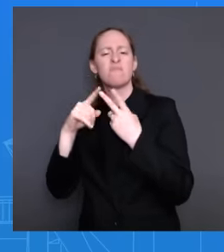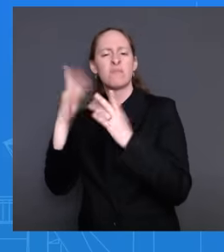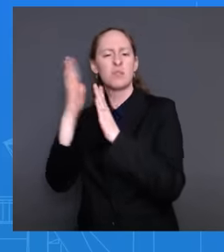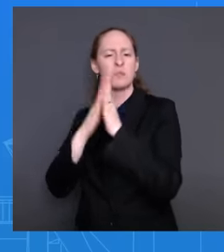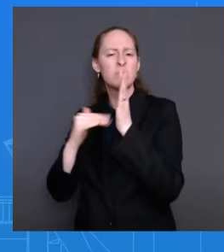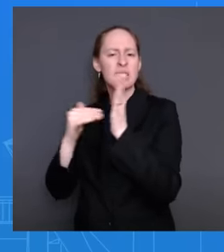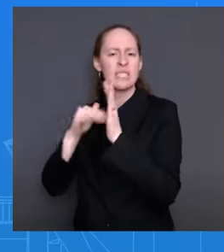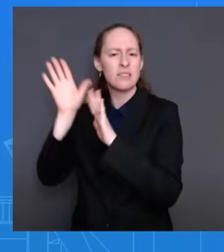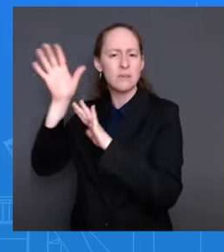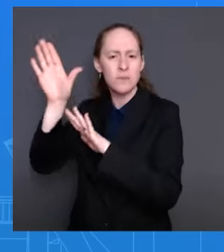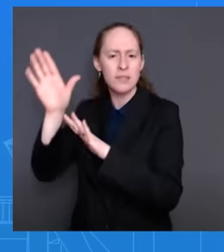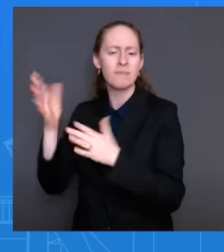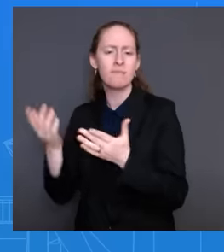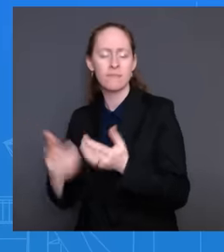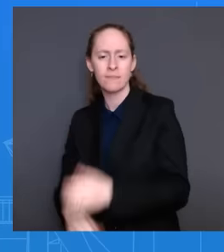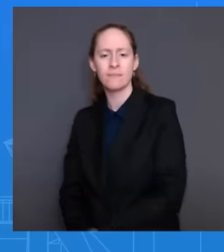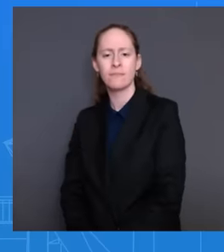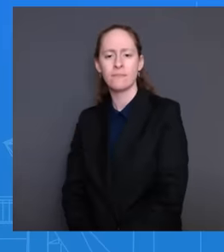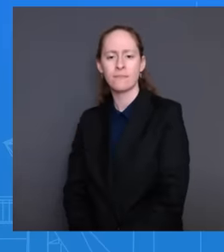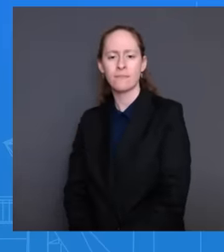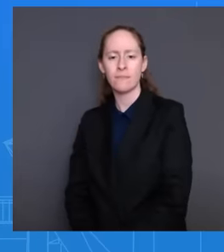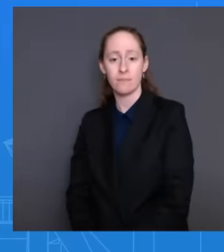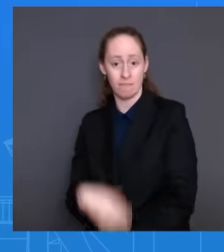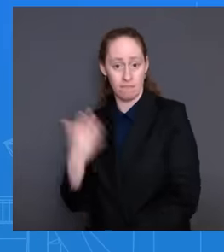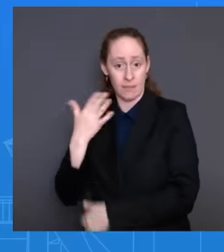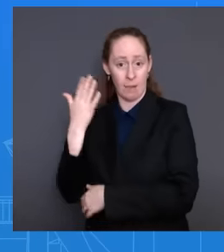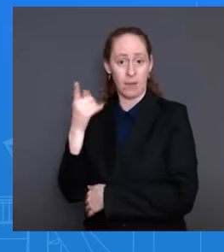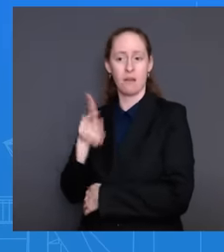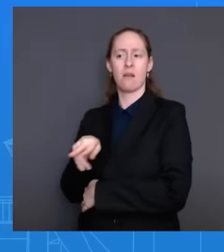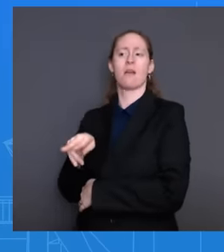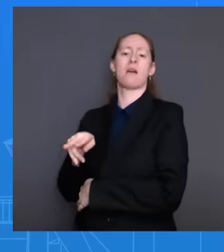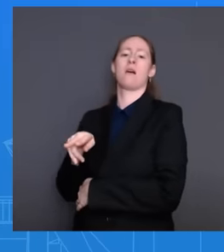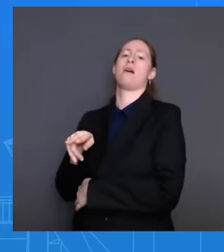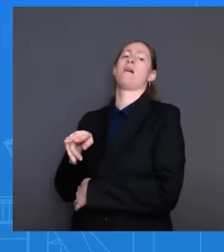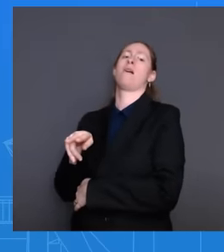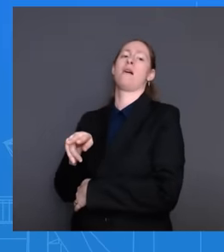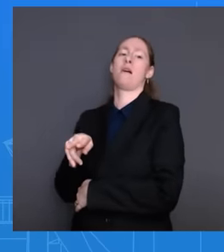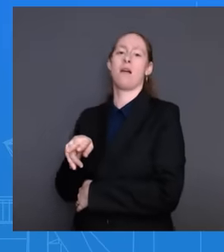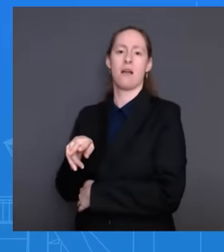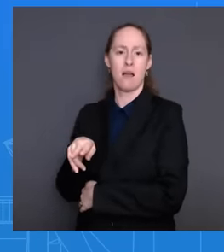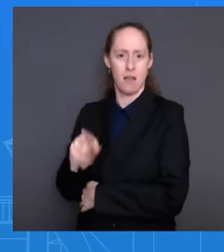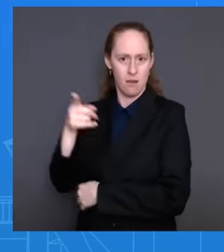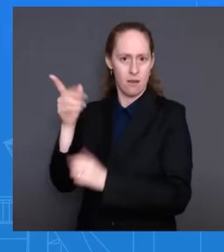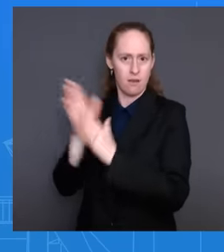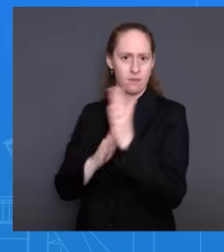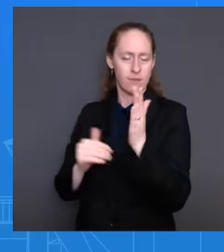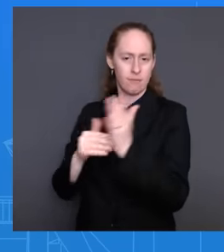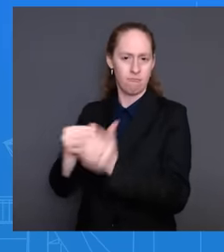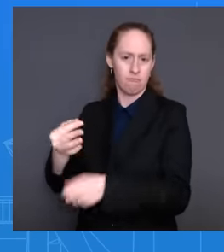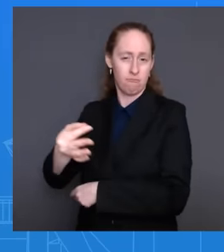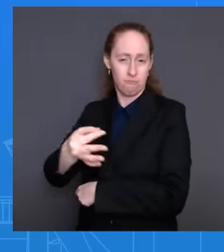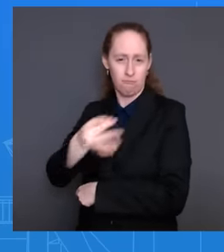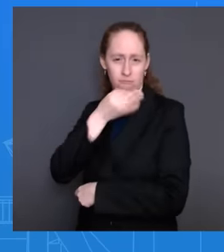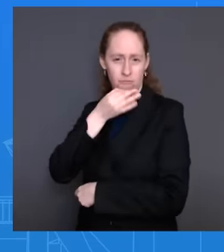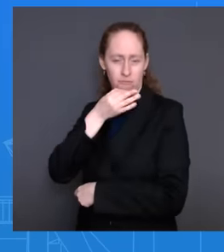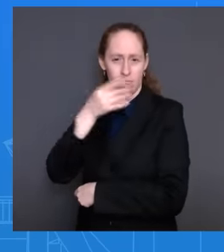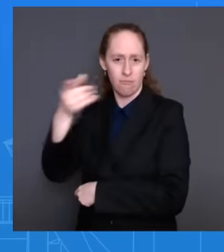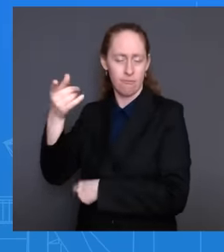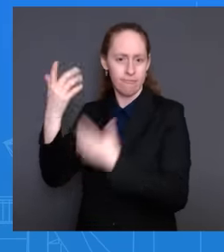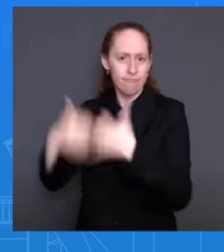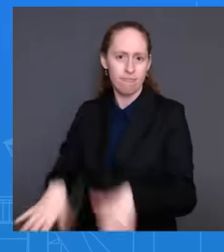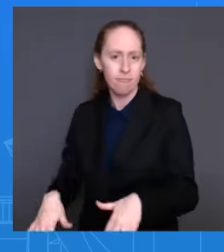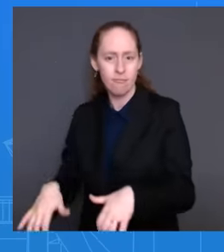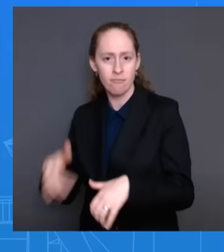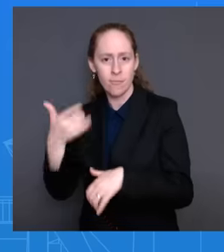on guns? Look, I think they had a very good meeting. They clearly spoke about gun